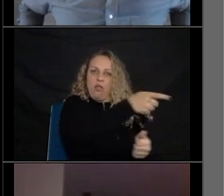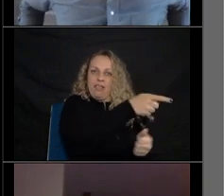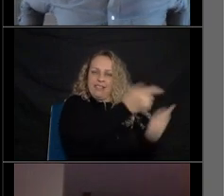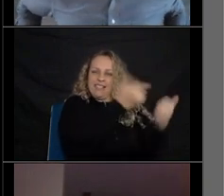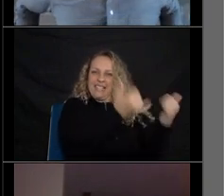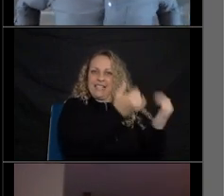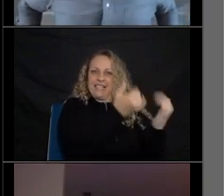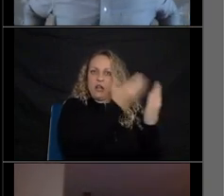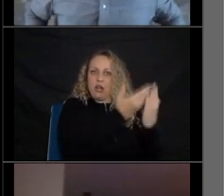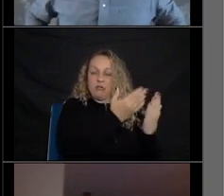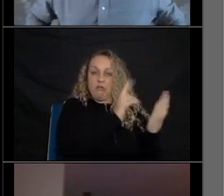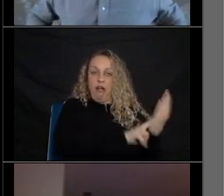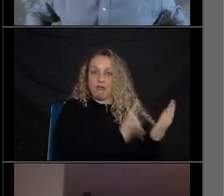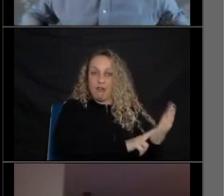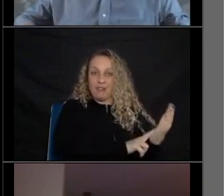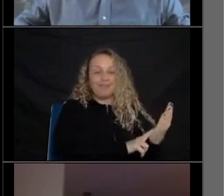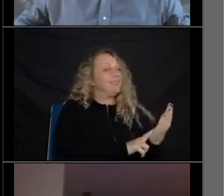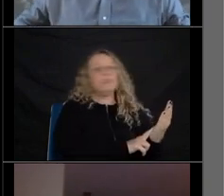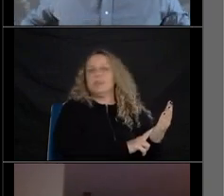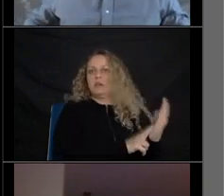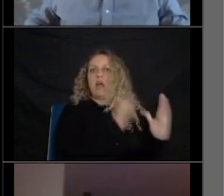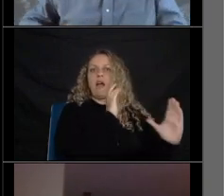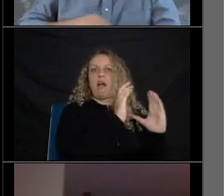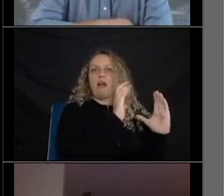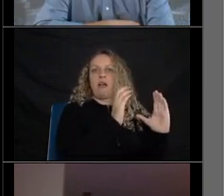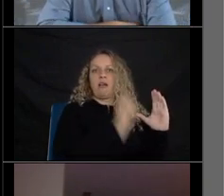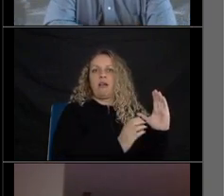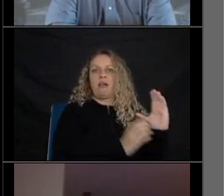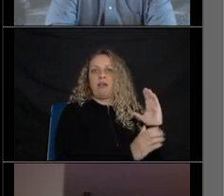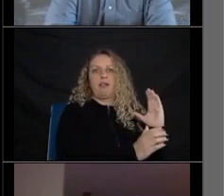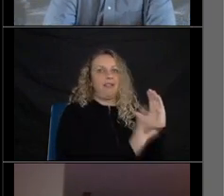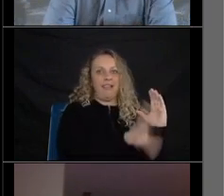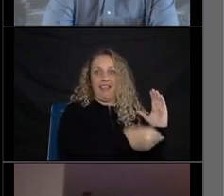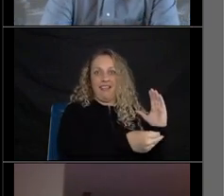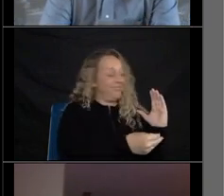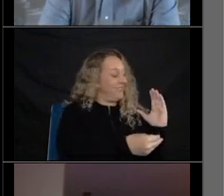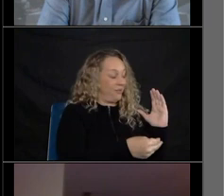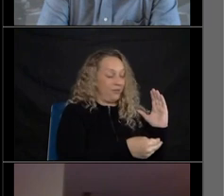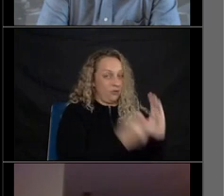existing contract, there should be no conversation outside of that, correct?